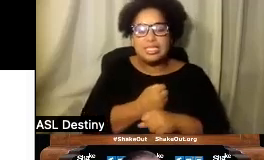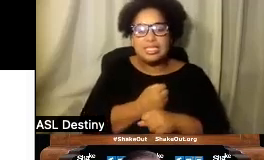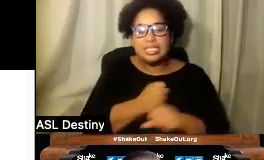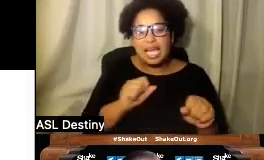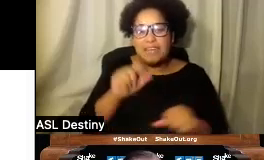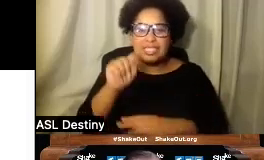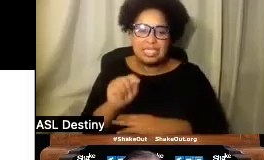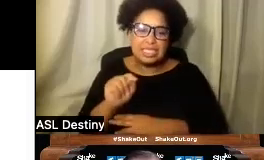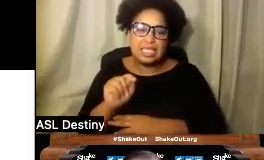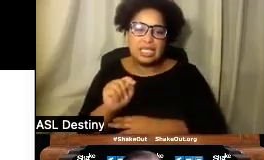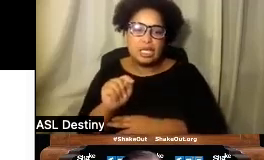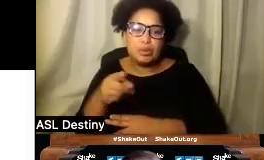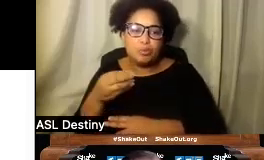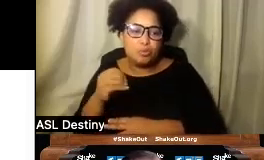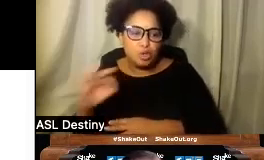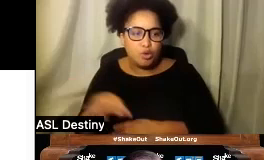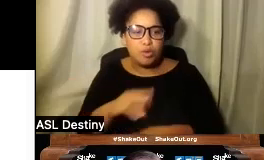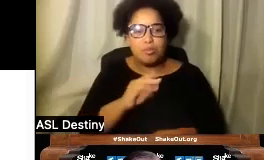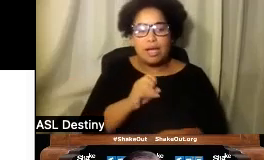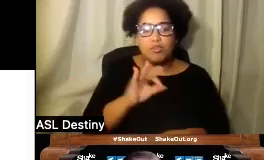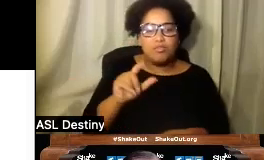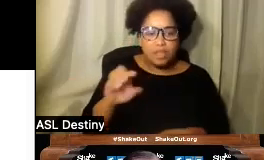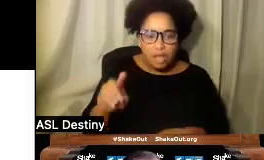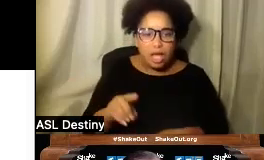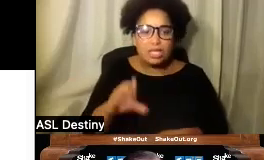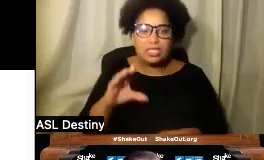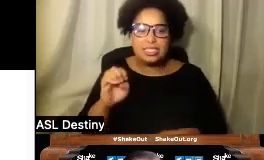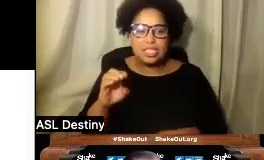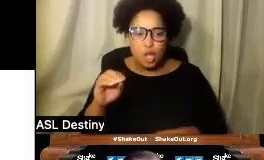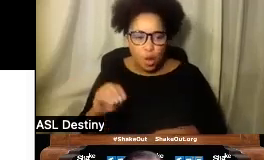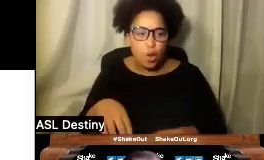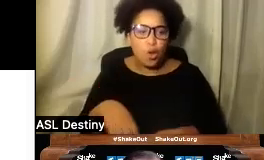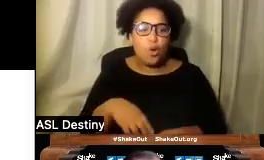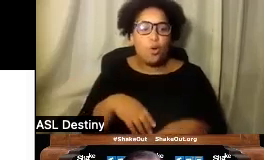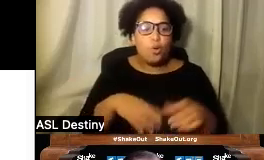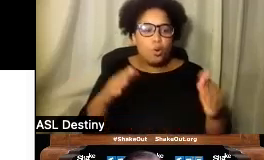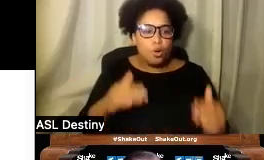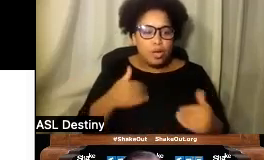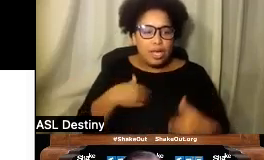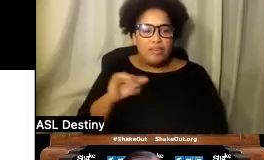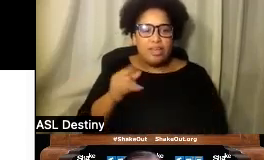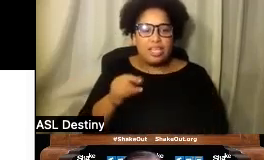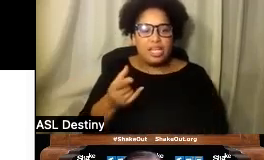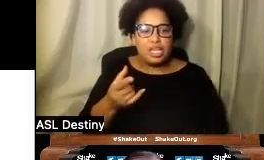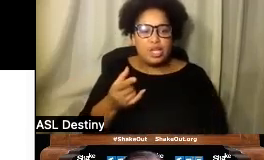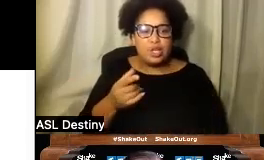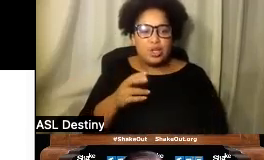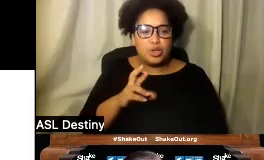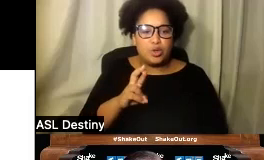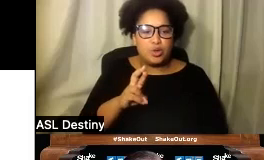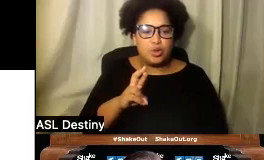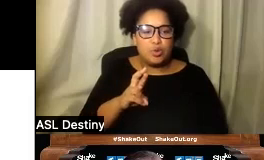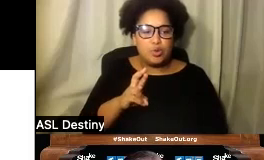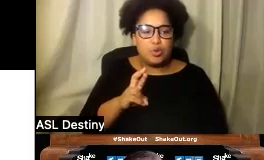Anthony Roggio with California Office of Emergency Services, who manages California's program that this is all about